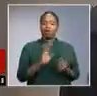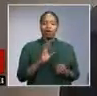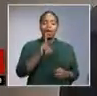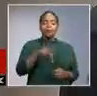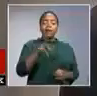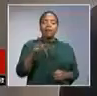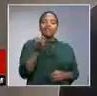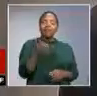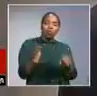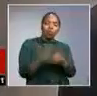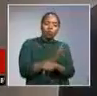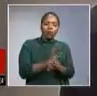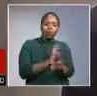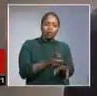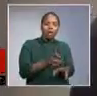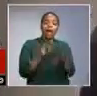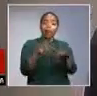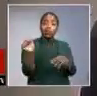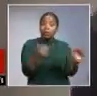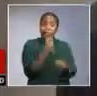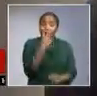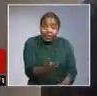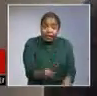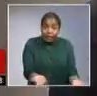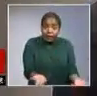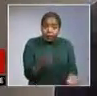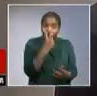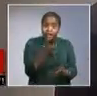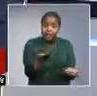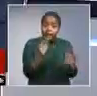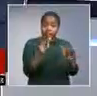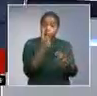report that people were appointed irregularly. You have seen the report as members of the public.